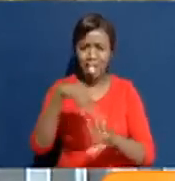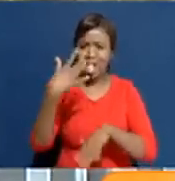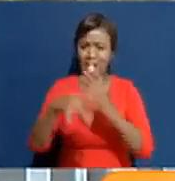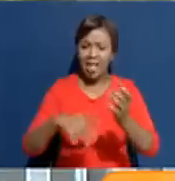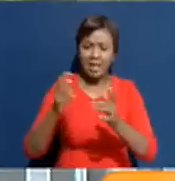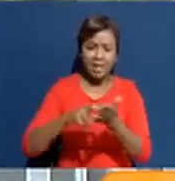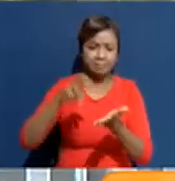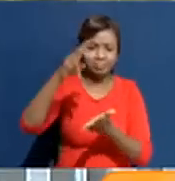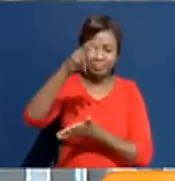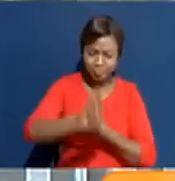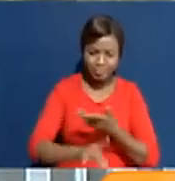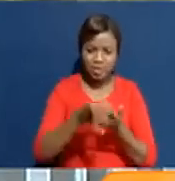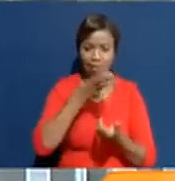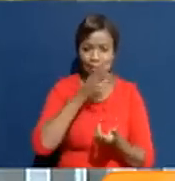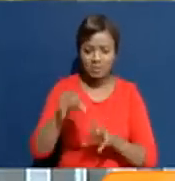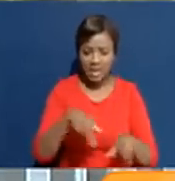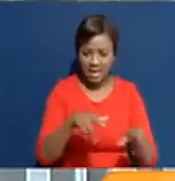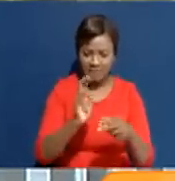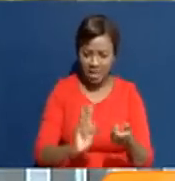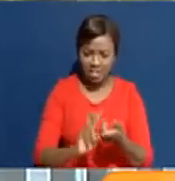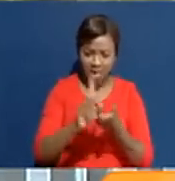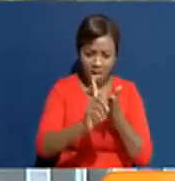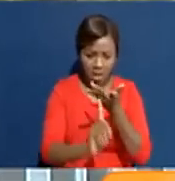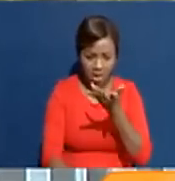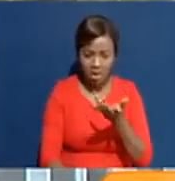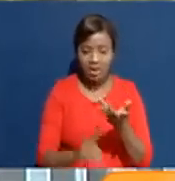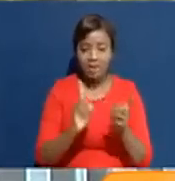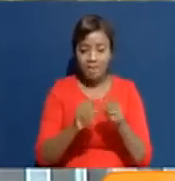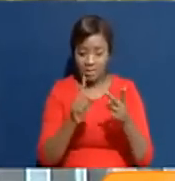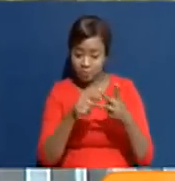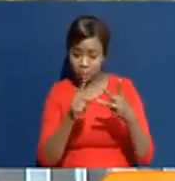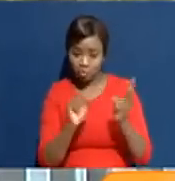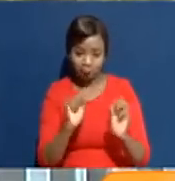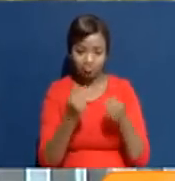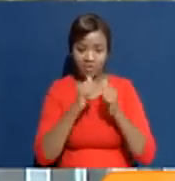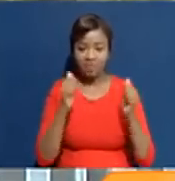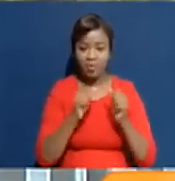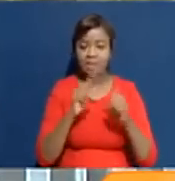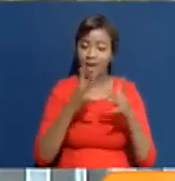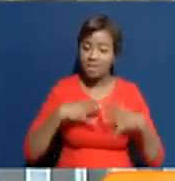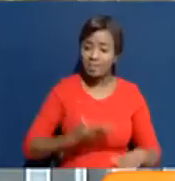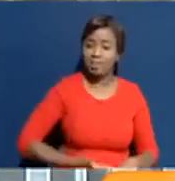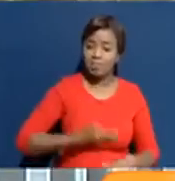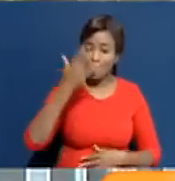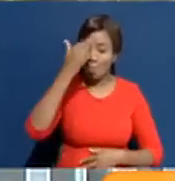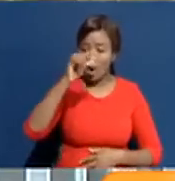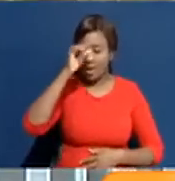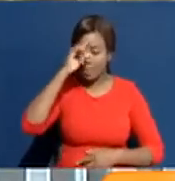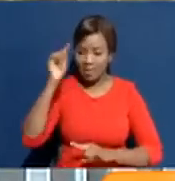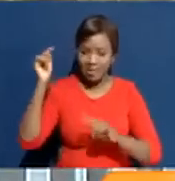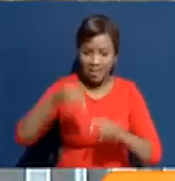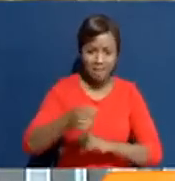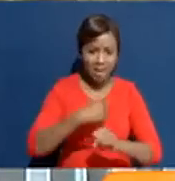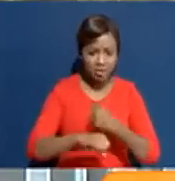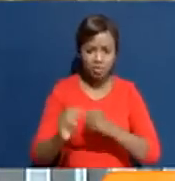residents took to the streets to protest what they claimed was failure by the county government to retrieve the body. The residents are